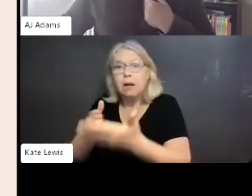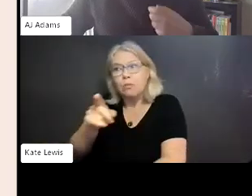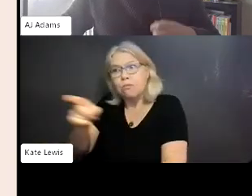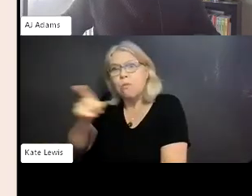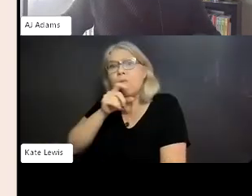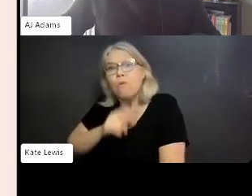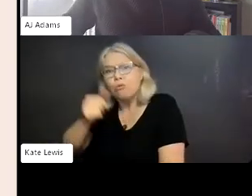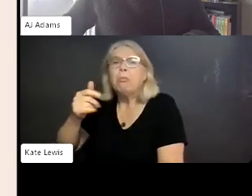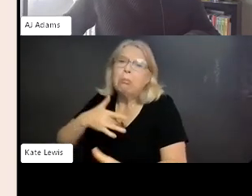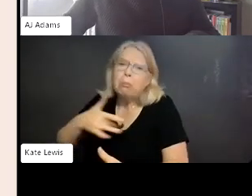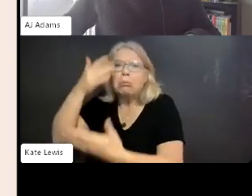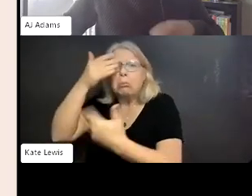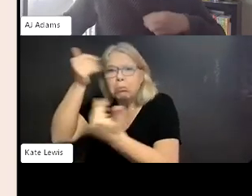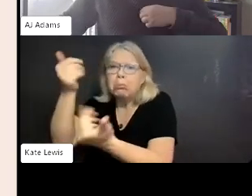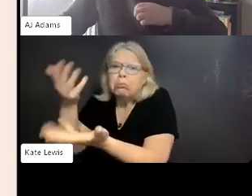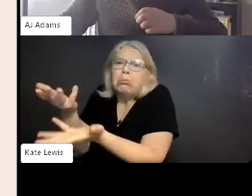older adults.